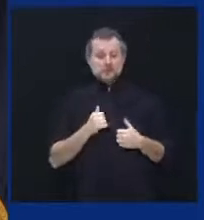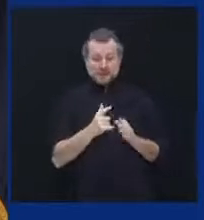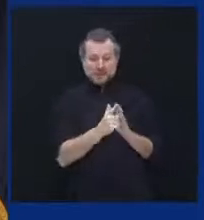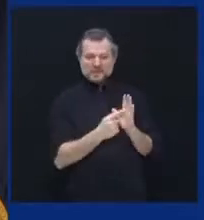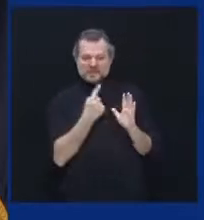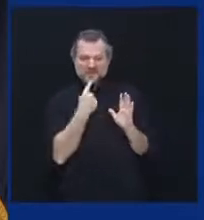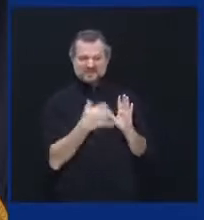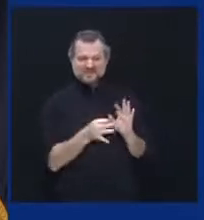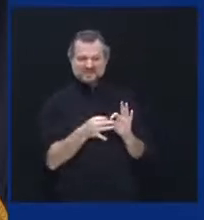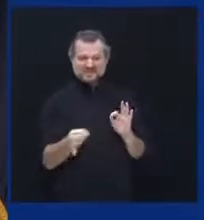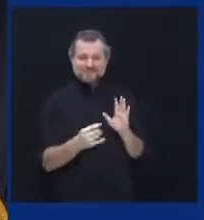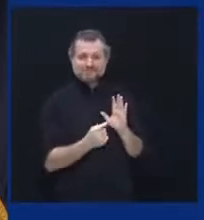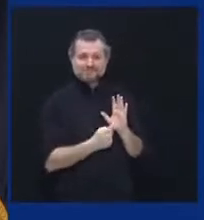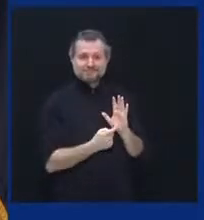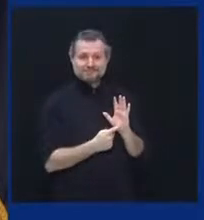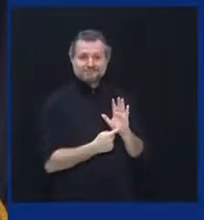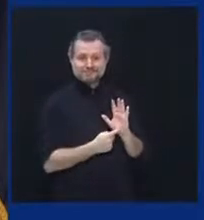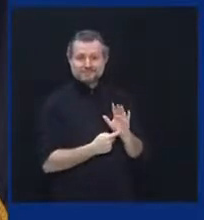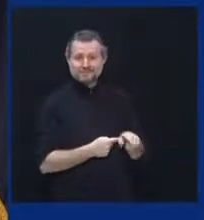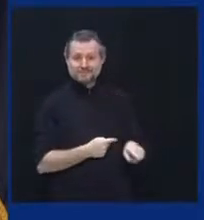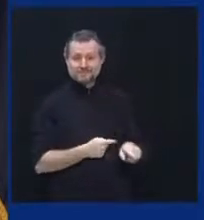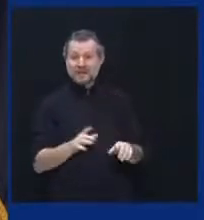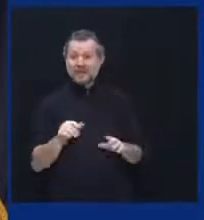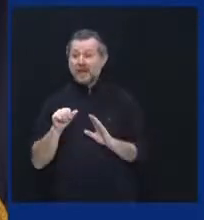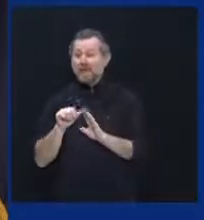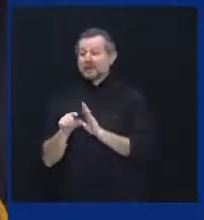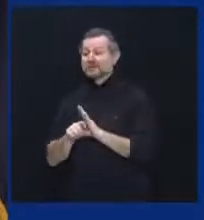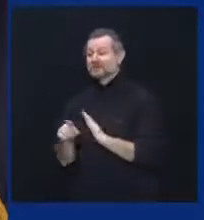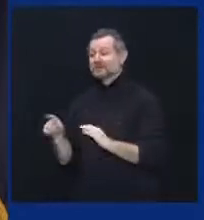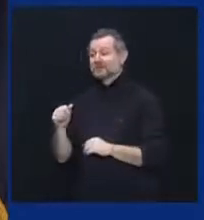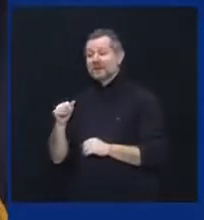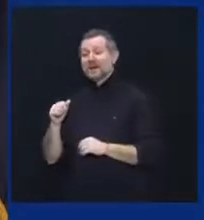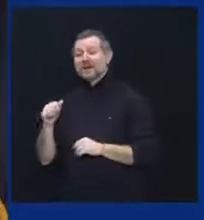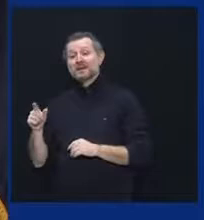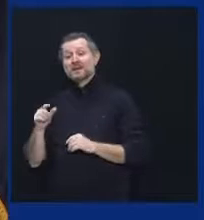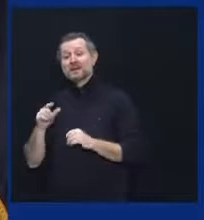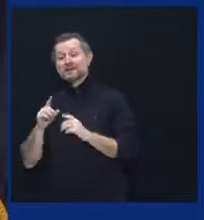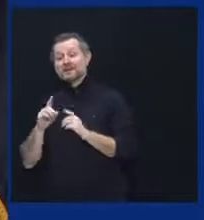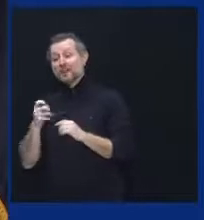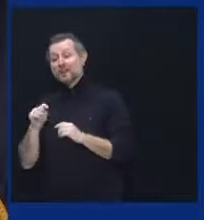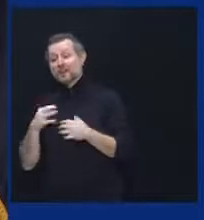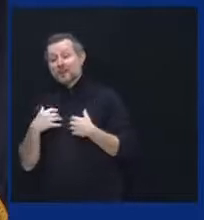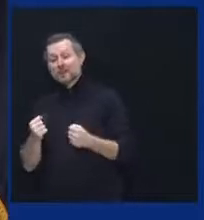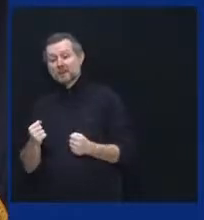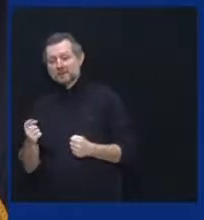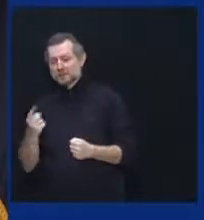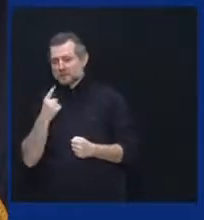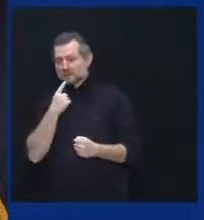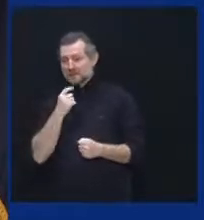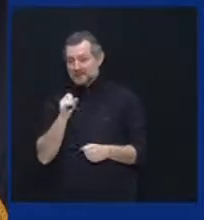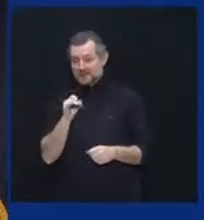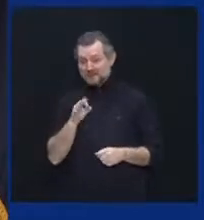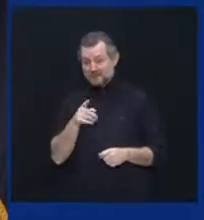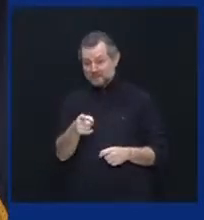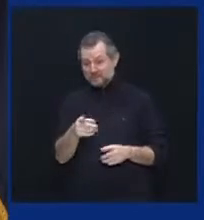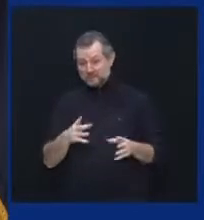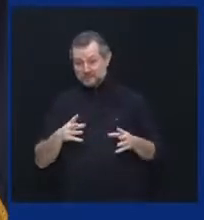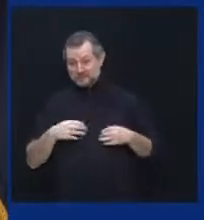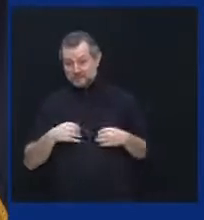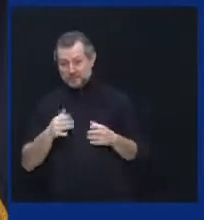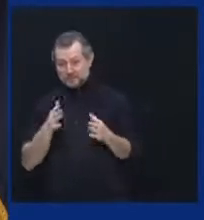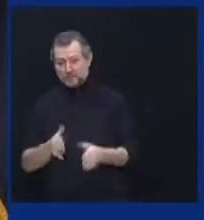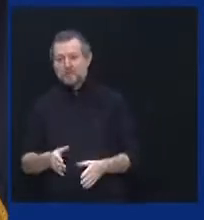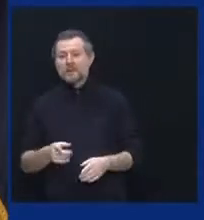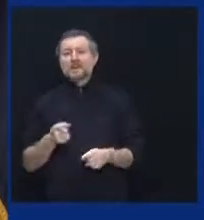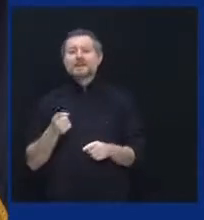Now, the OAG's report in the Department of Health has said if a nursing home accepted the person and couldn't